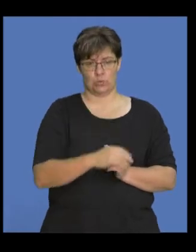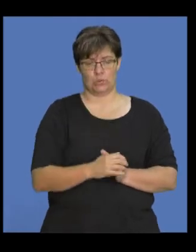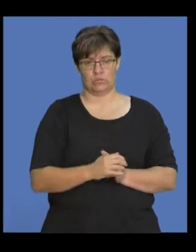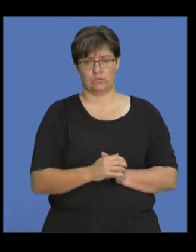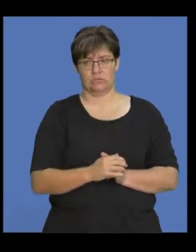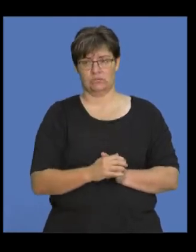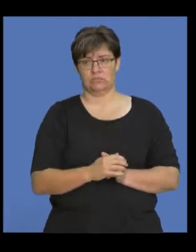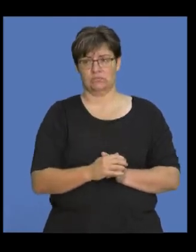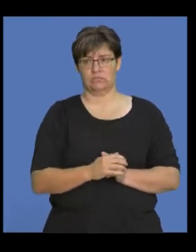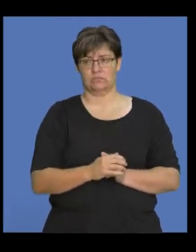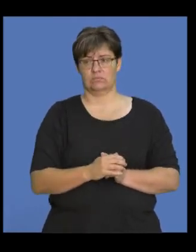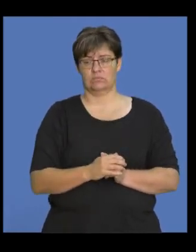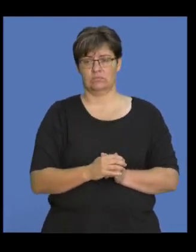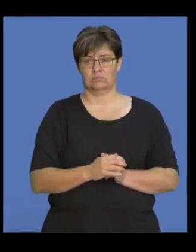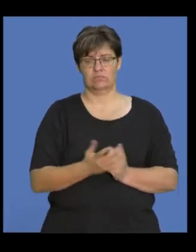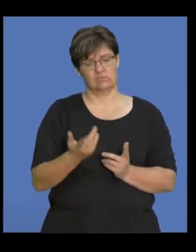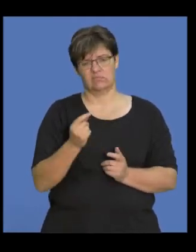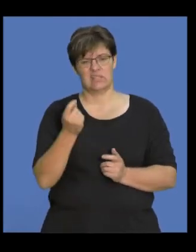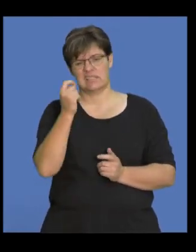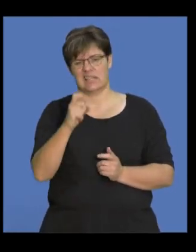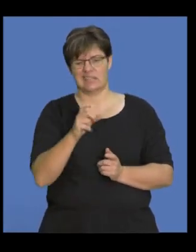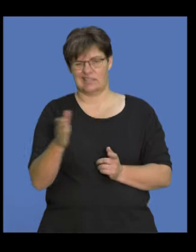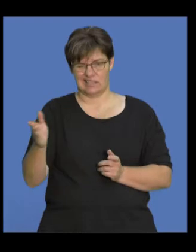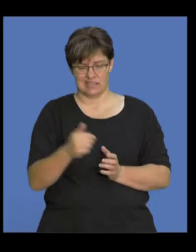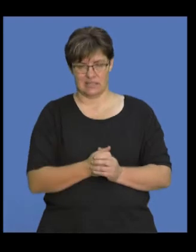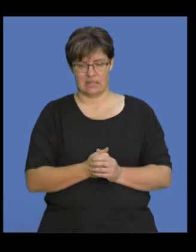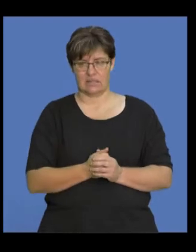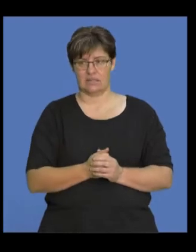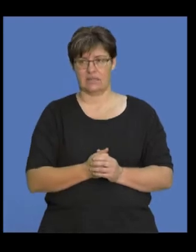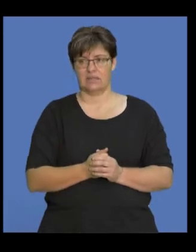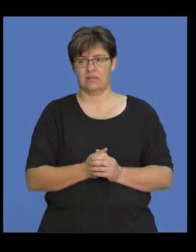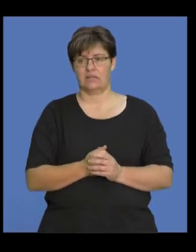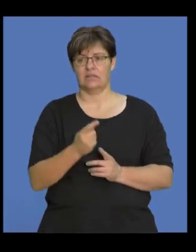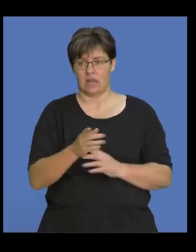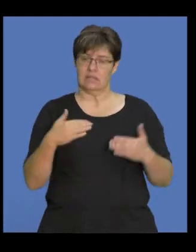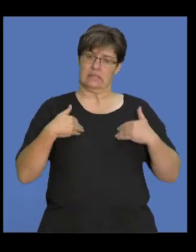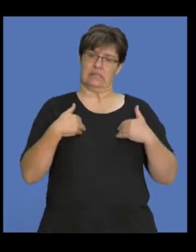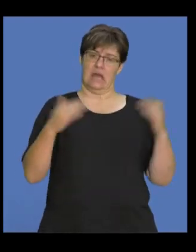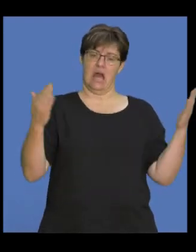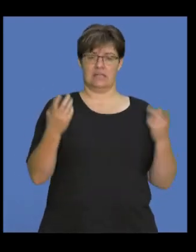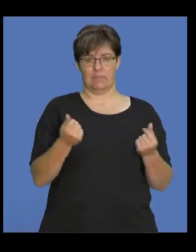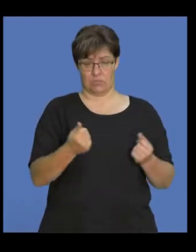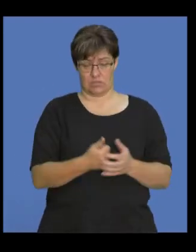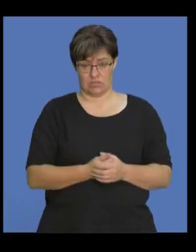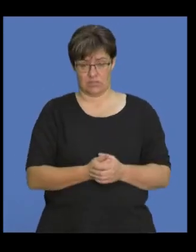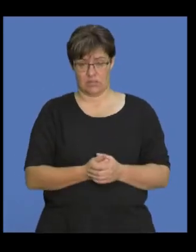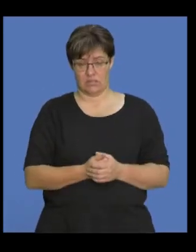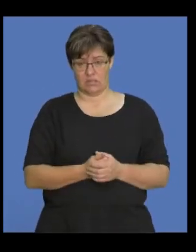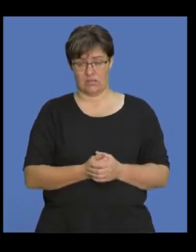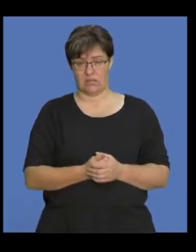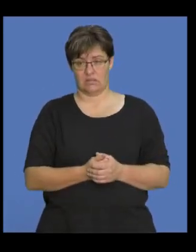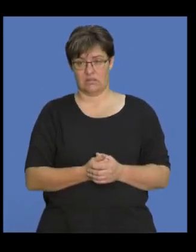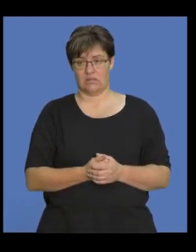132 and a few cents there. So that will be the original amount. So you will then always need to